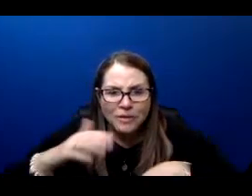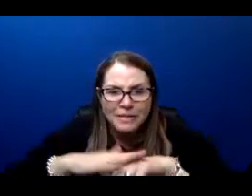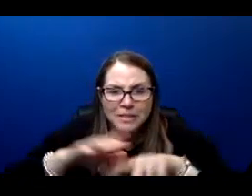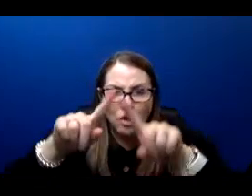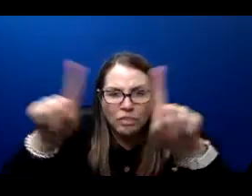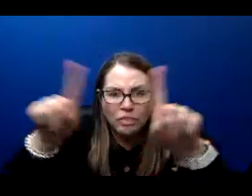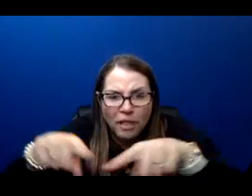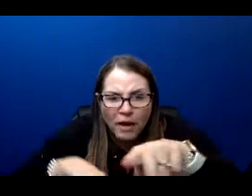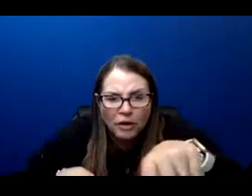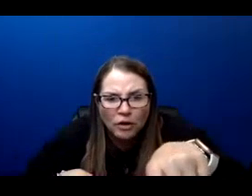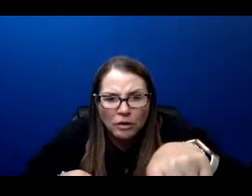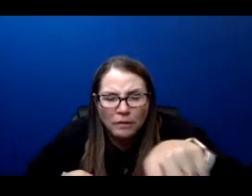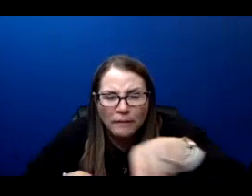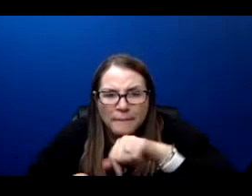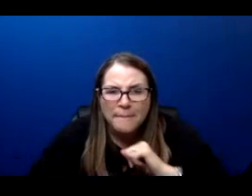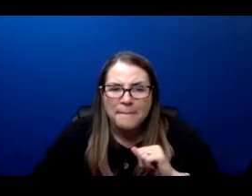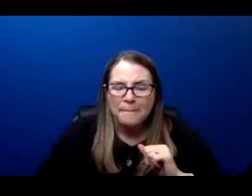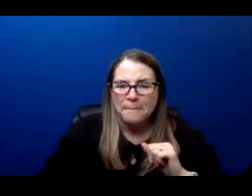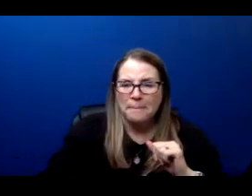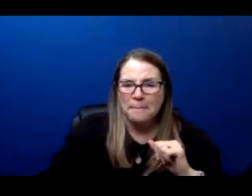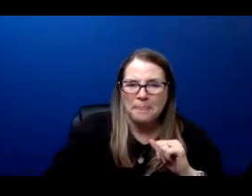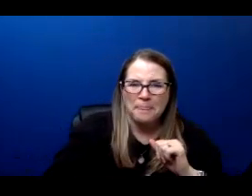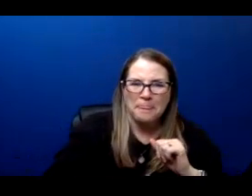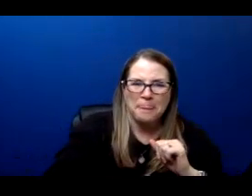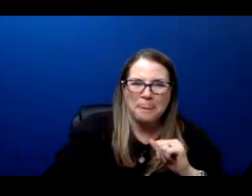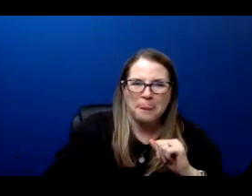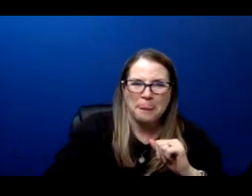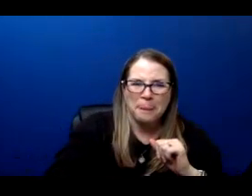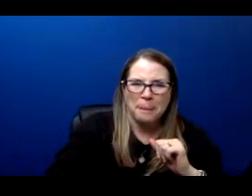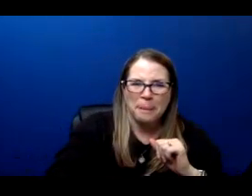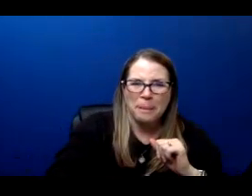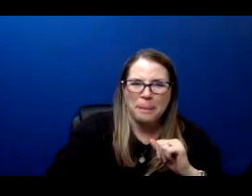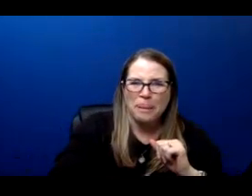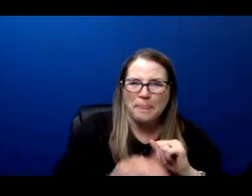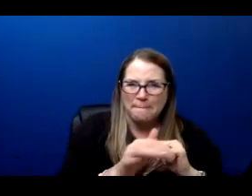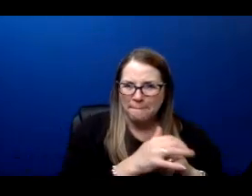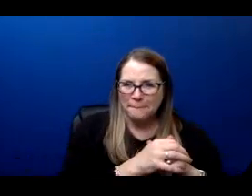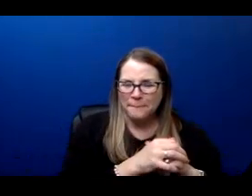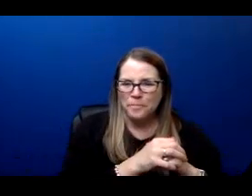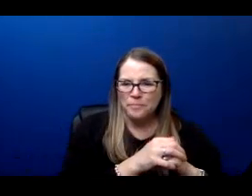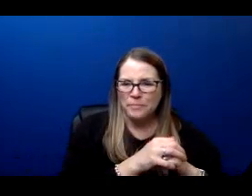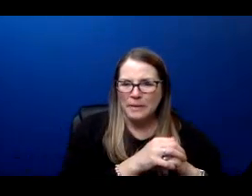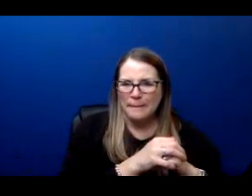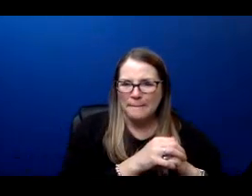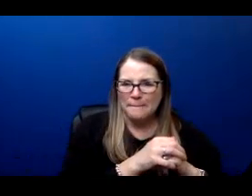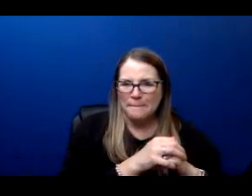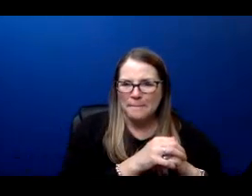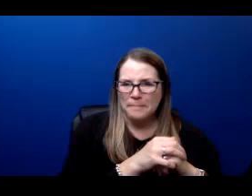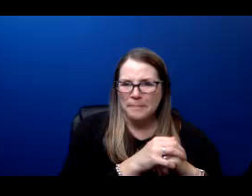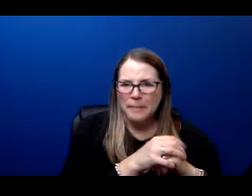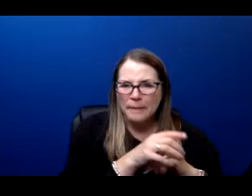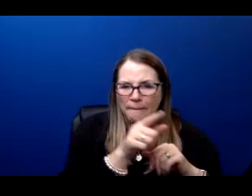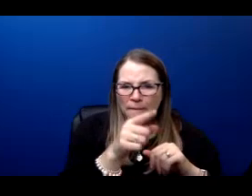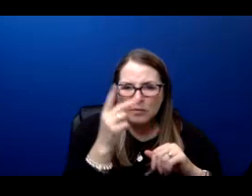Helen Gannon, 850 Euclid Street.